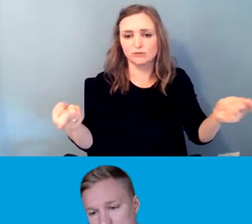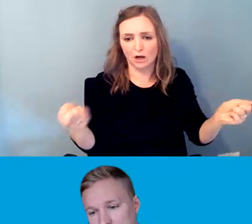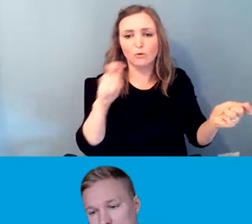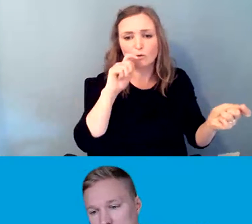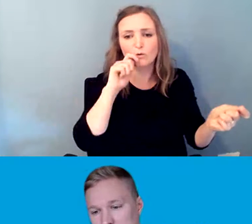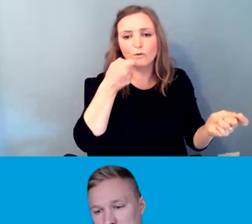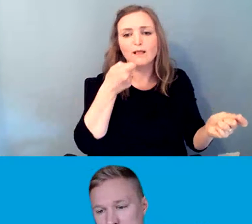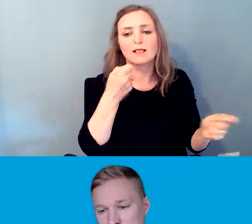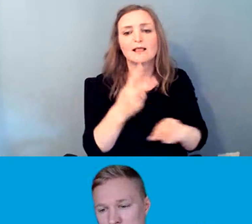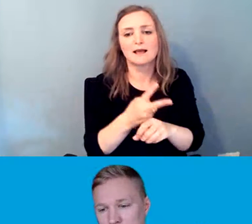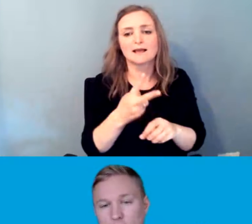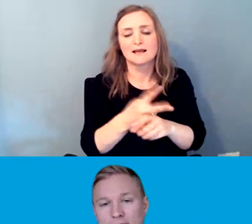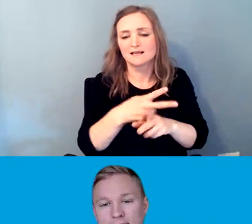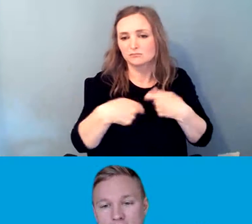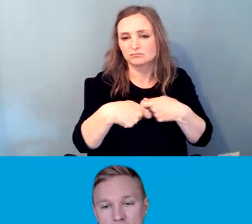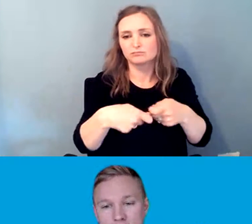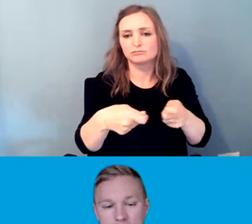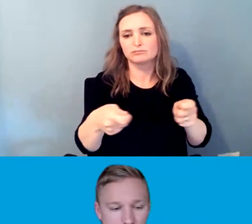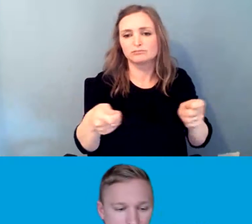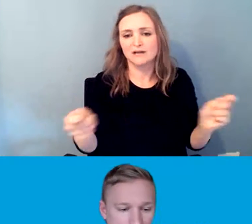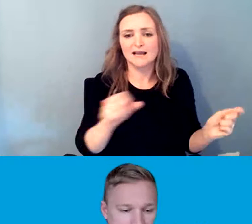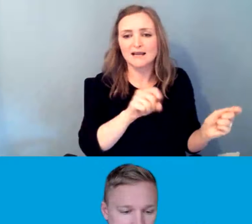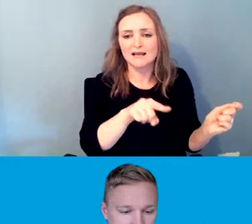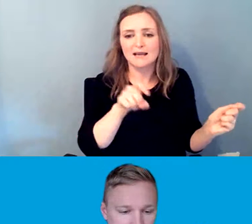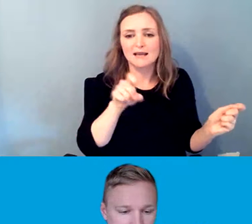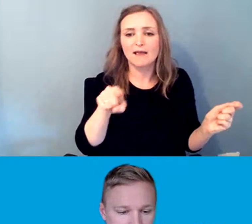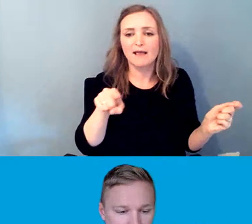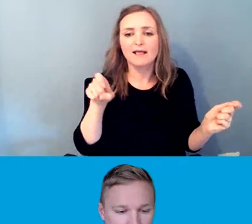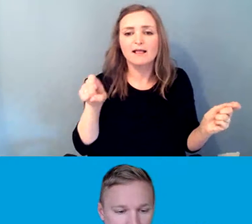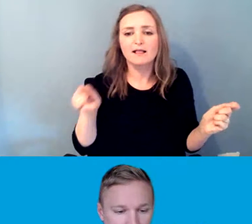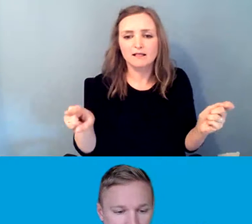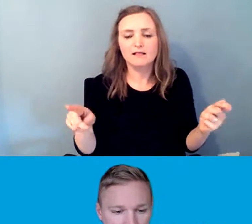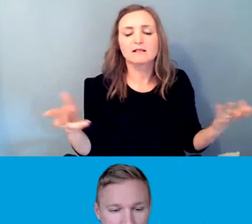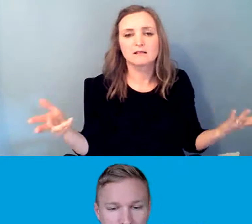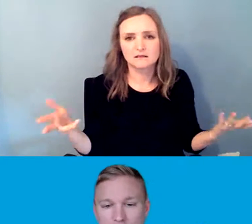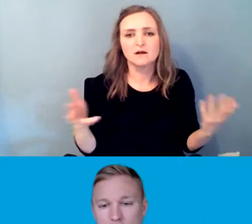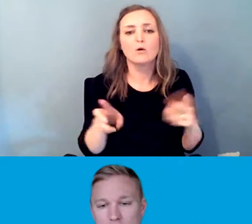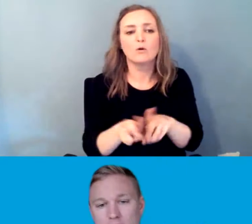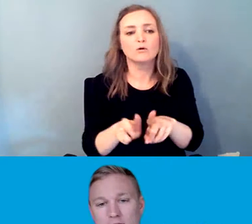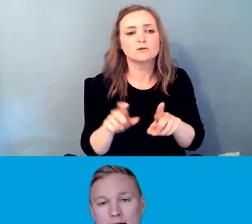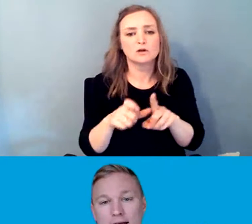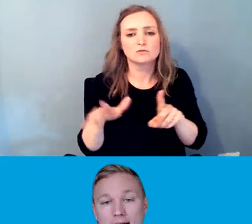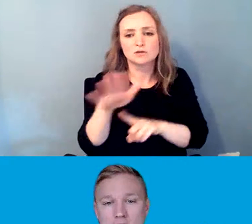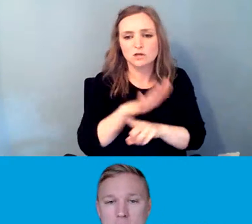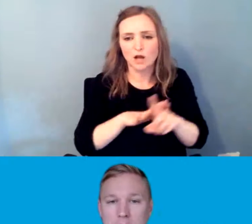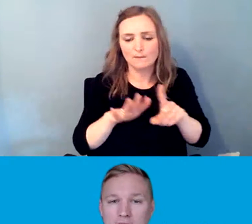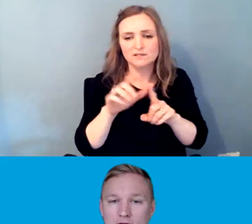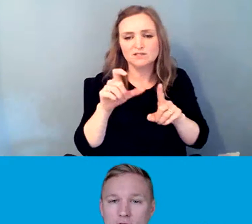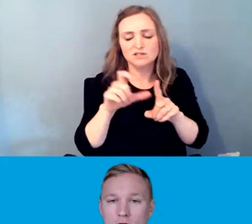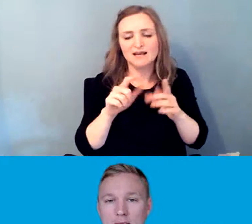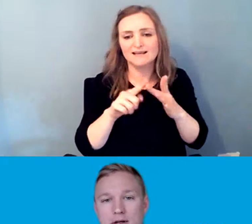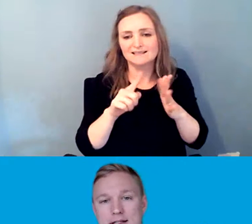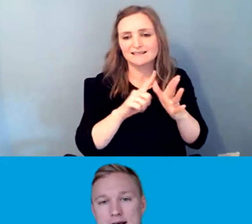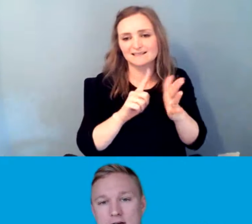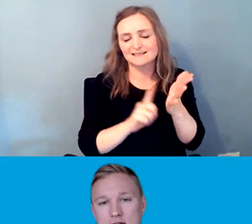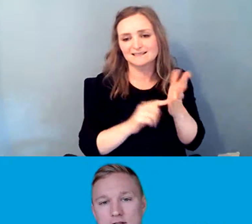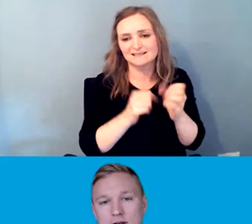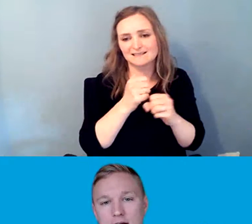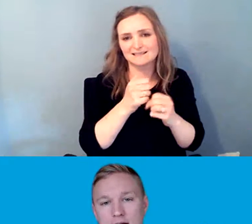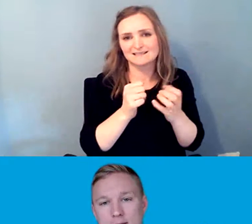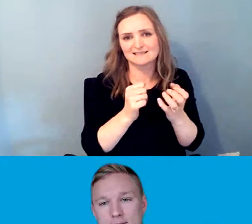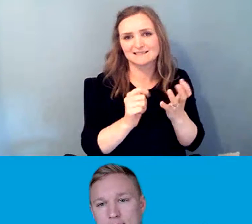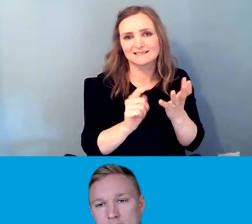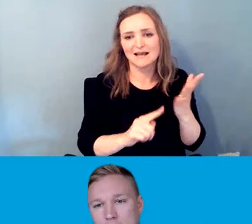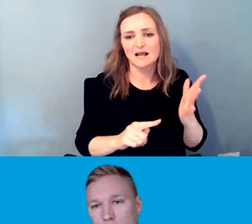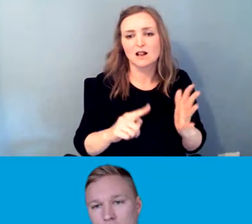those as we do. And there's always the Derbyshire Dialogue engagement platform